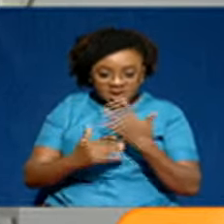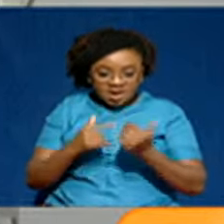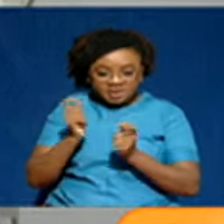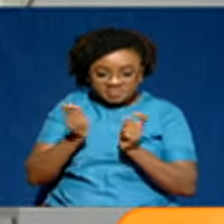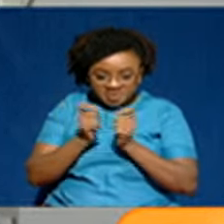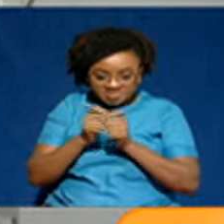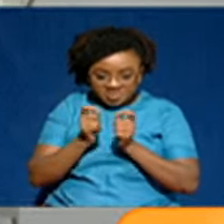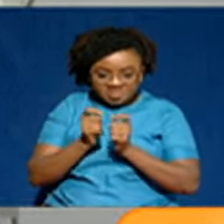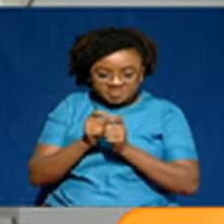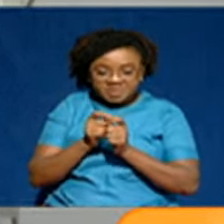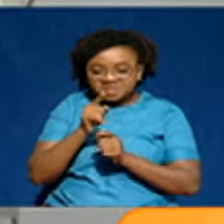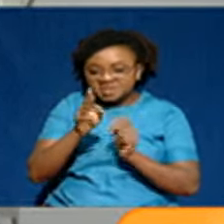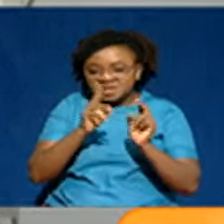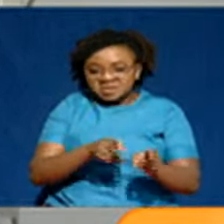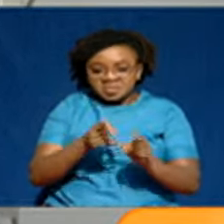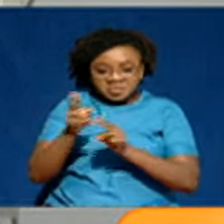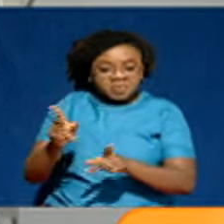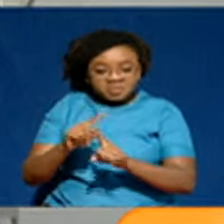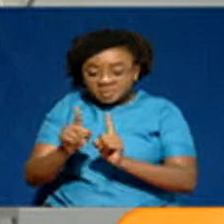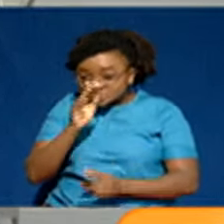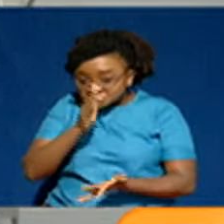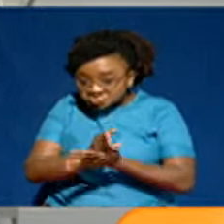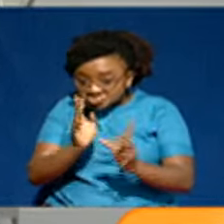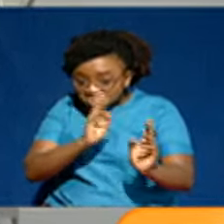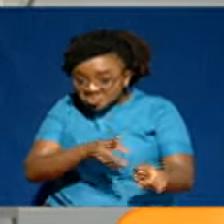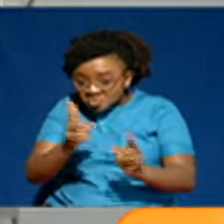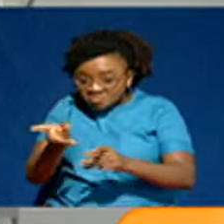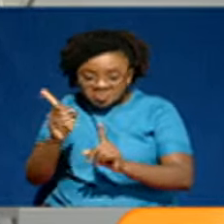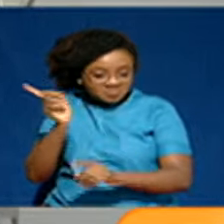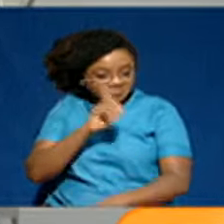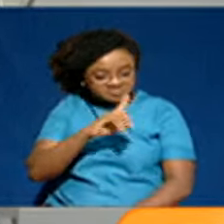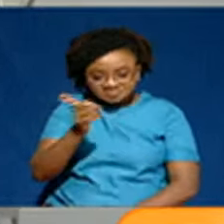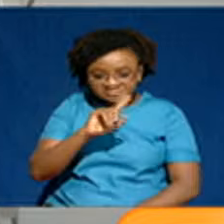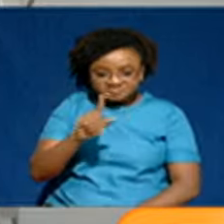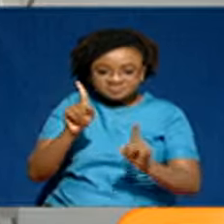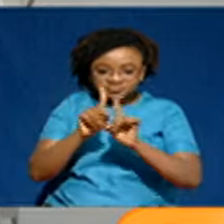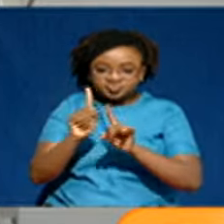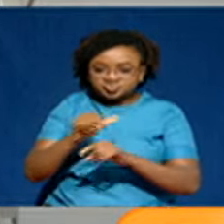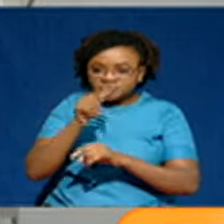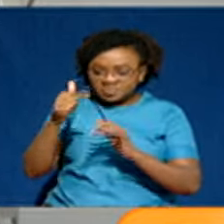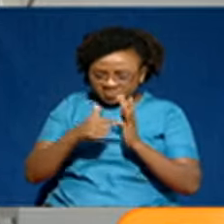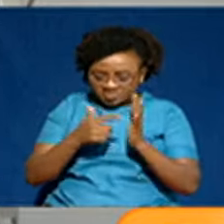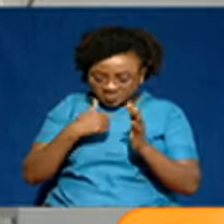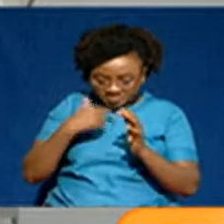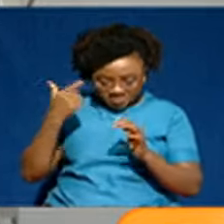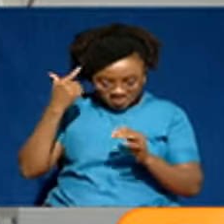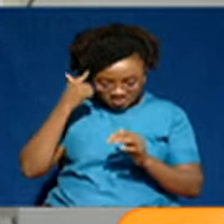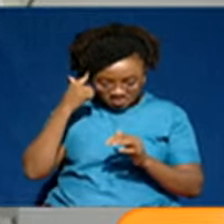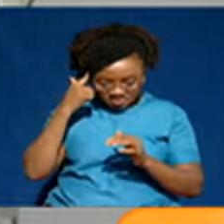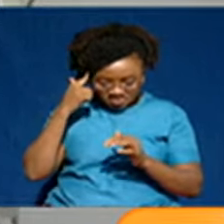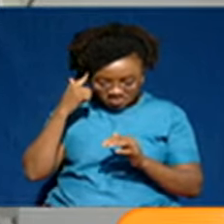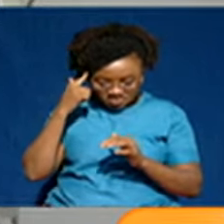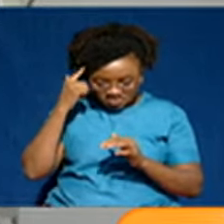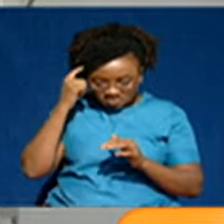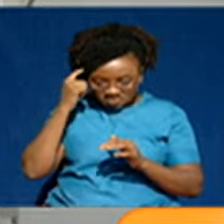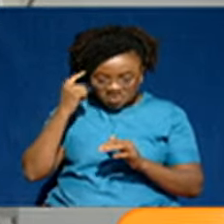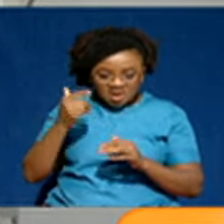phenomenon, which is really not a normal phenomenon. And I think the other one is there's a lot